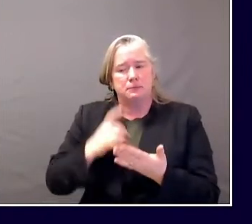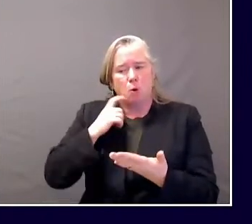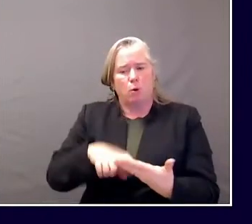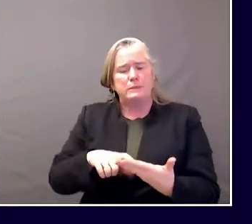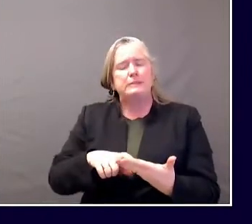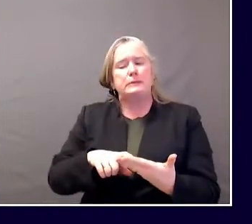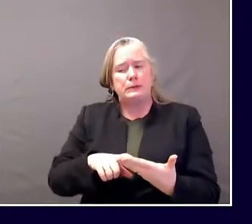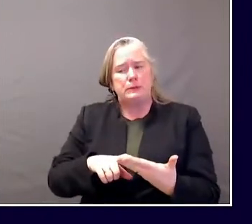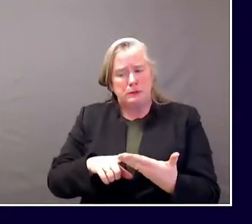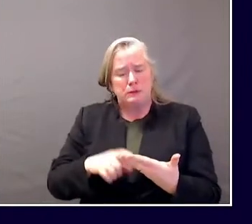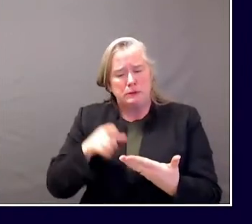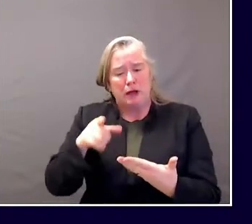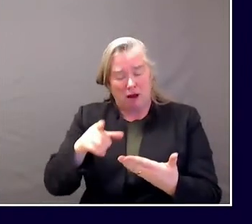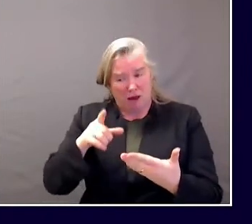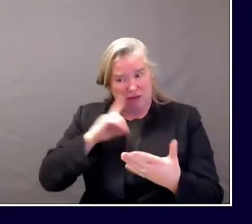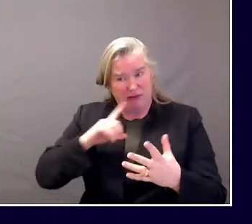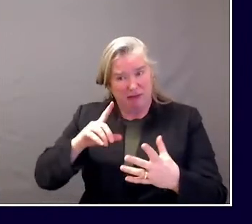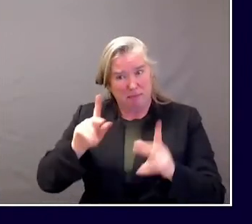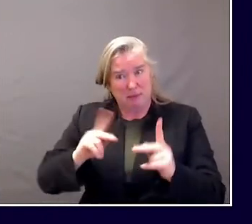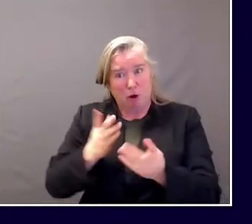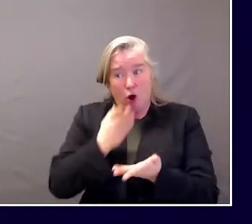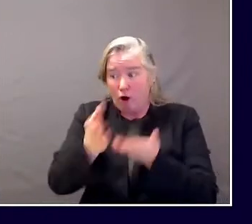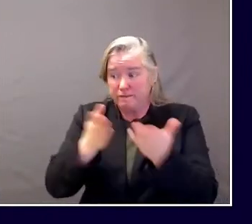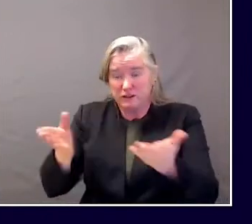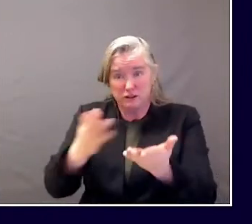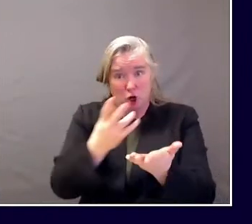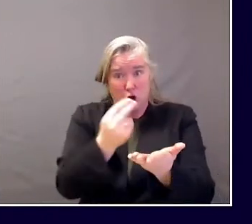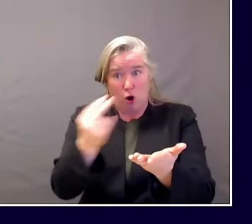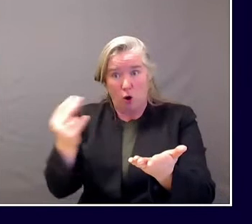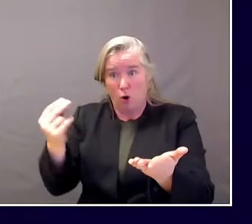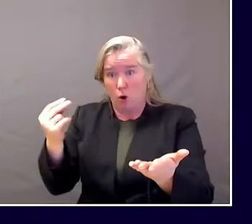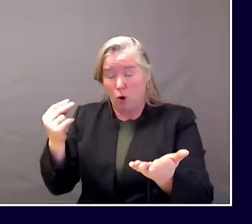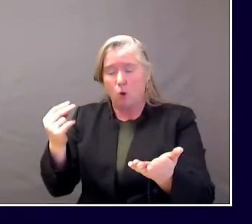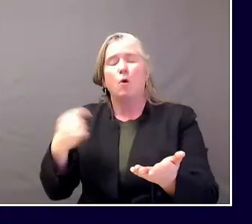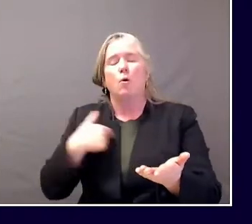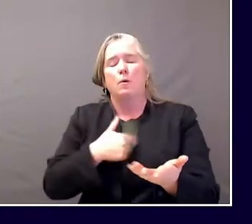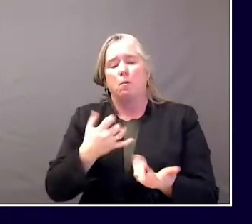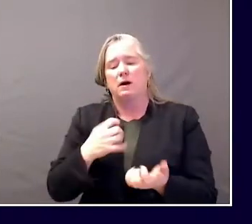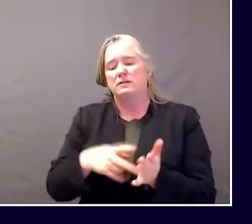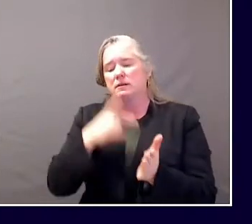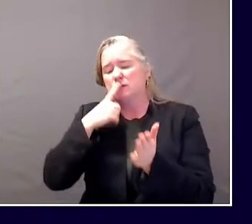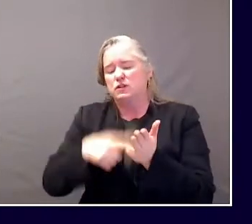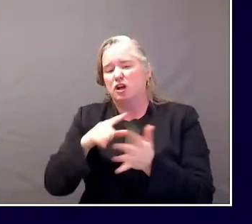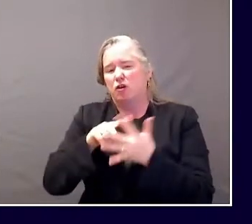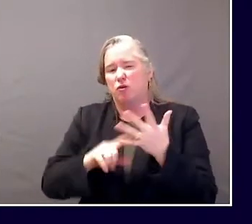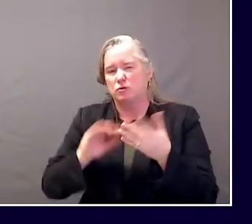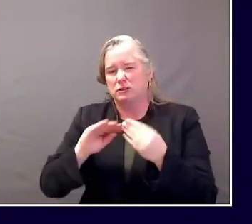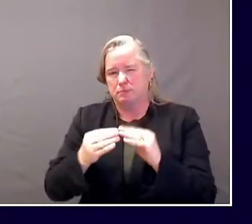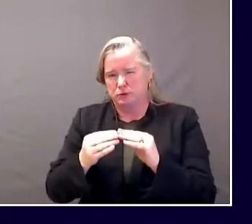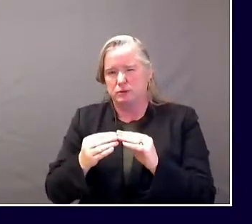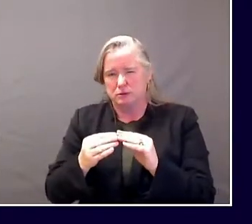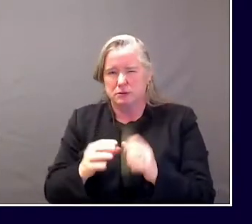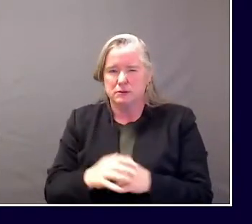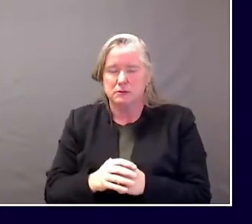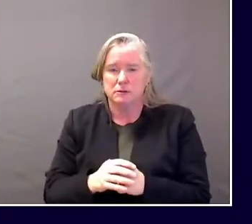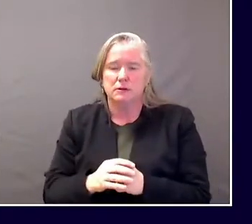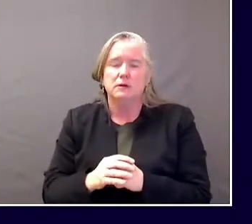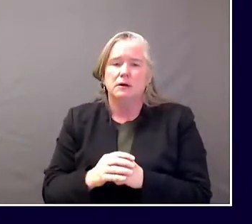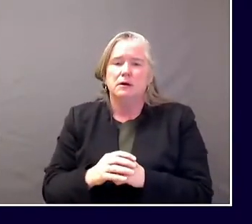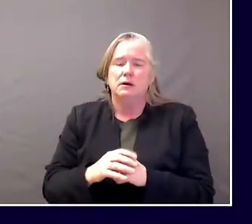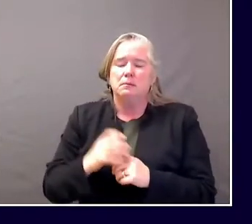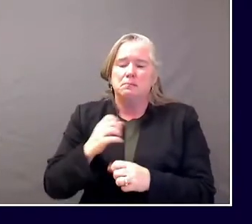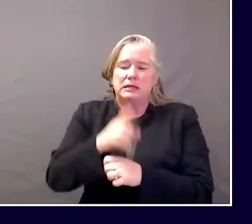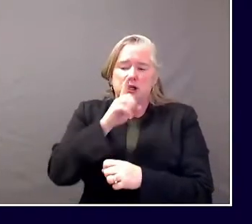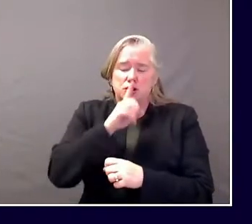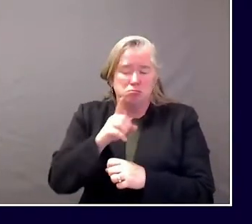we understand the data fully, to make sure we understand what they represent and what they don't represent, and then trying to see whether